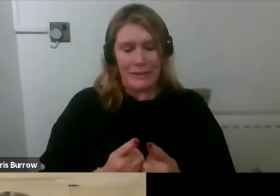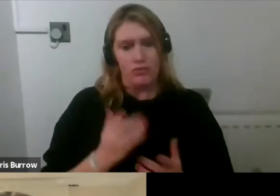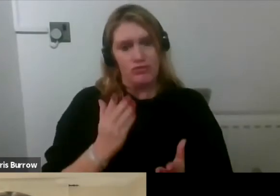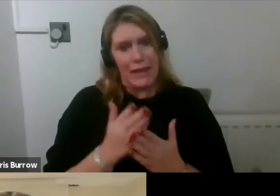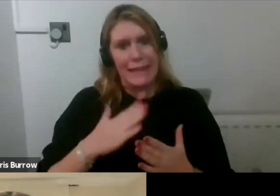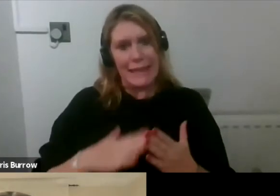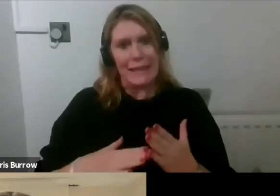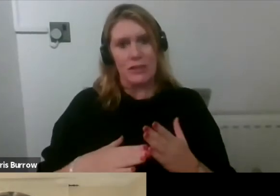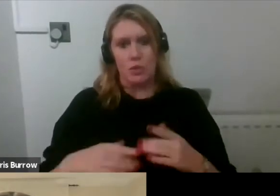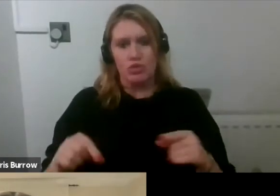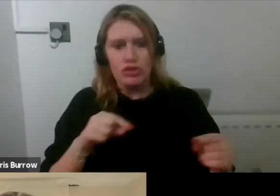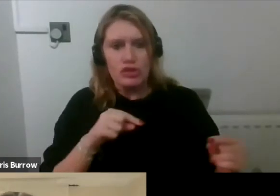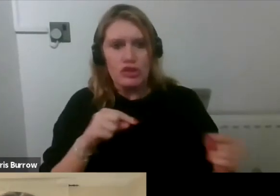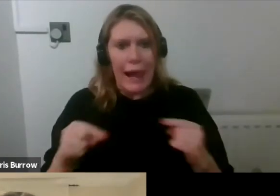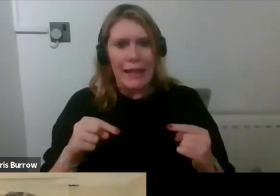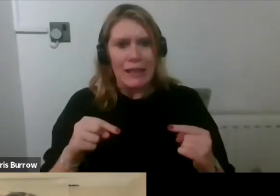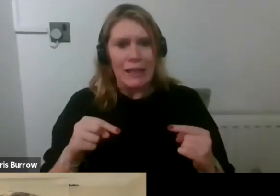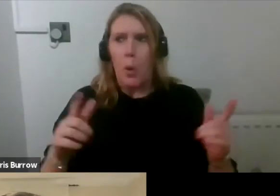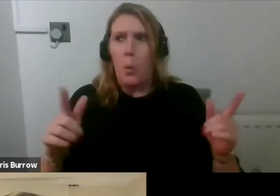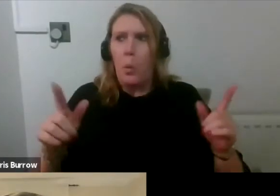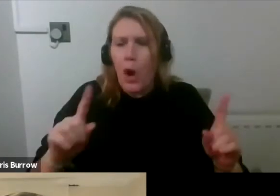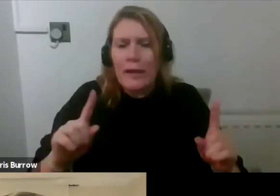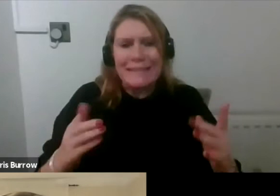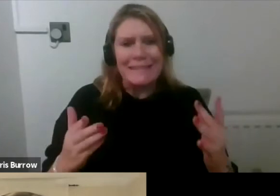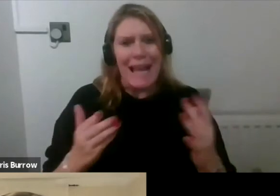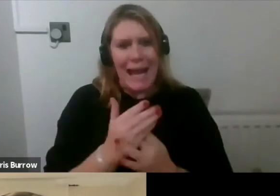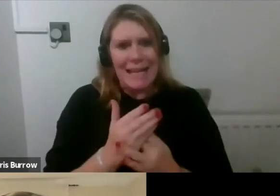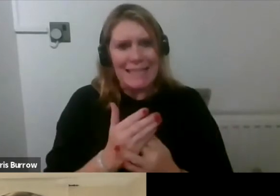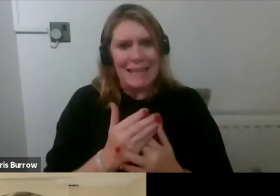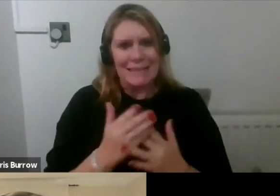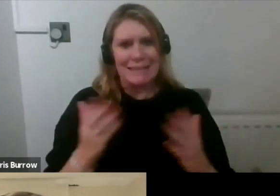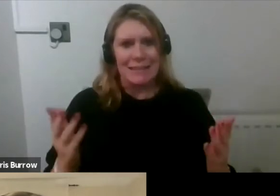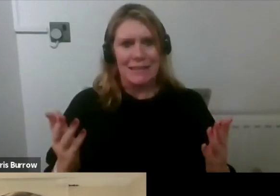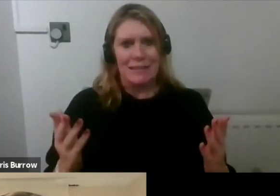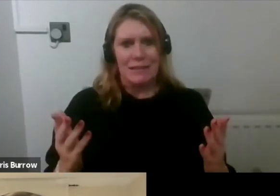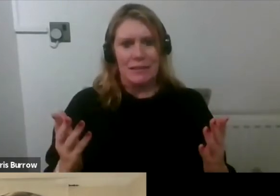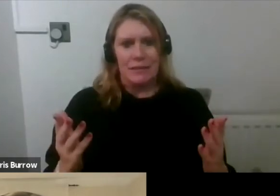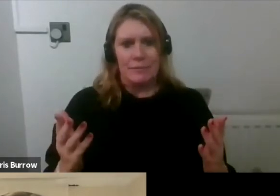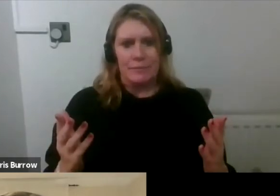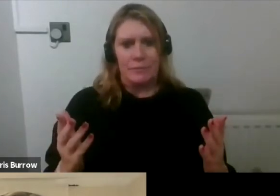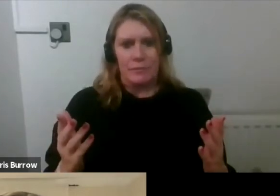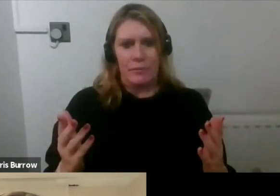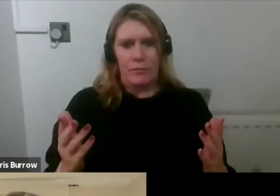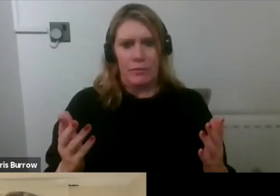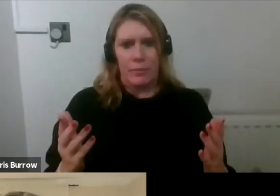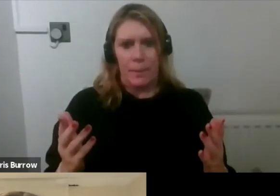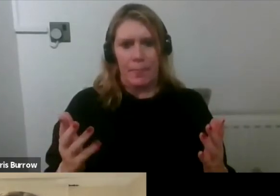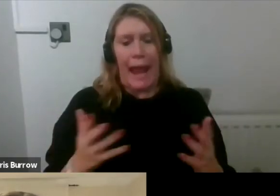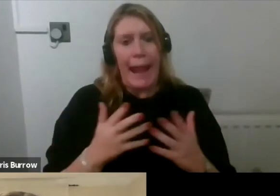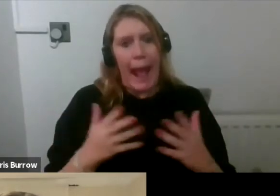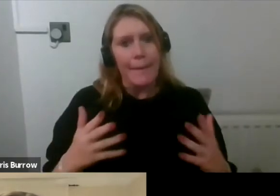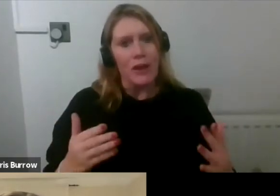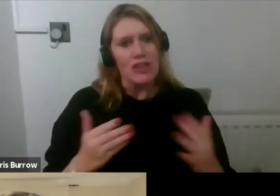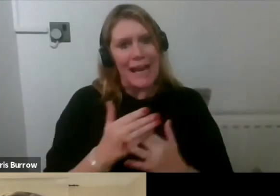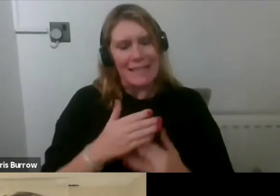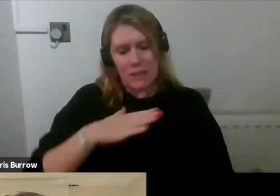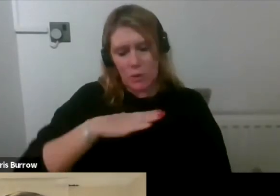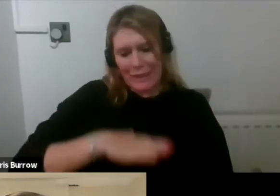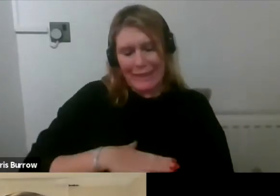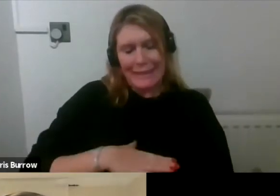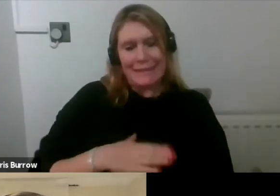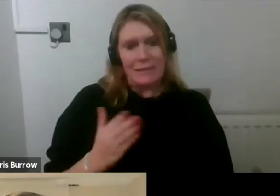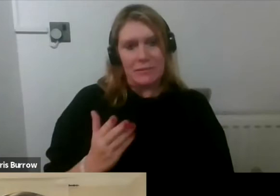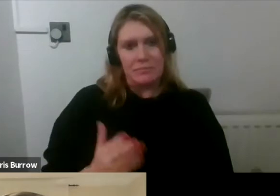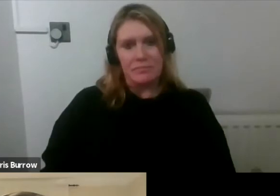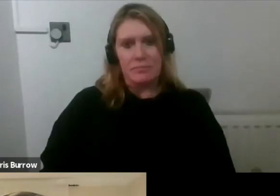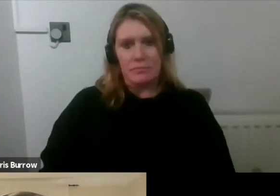be challenged, the concept of what is access and how, how much access do we need. And it seems to